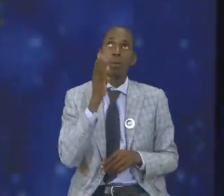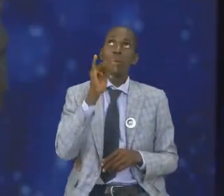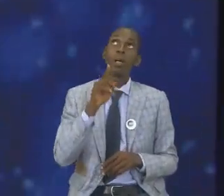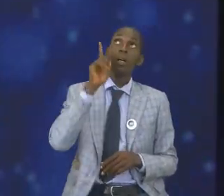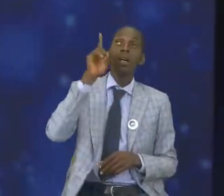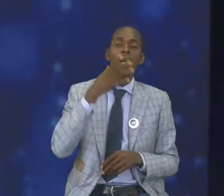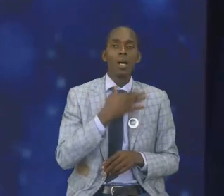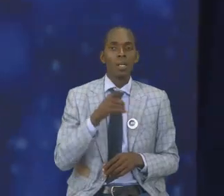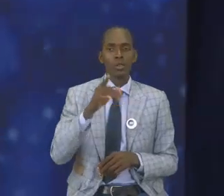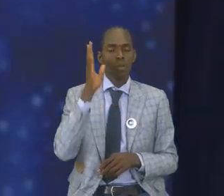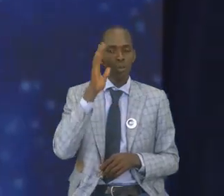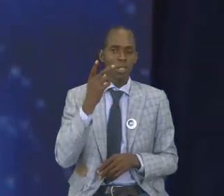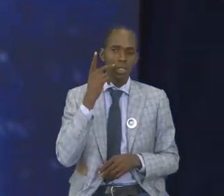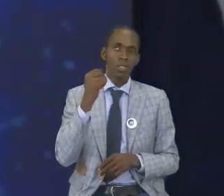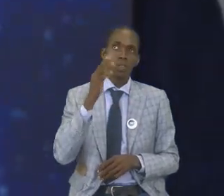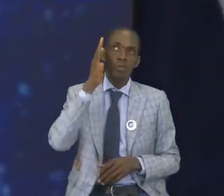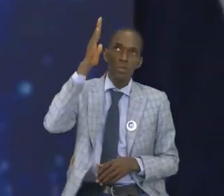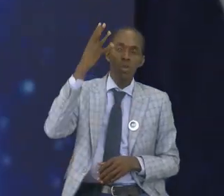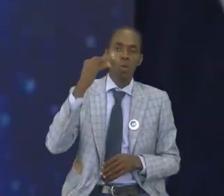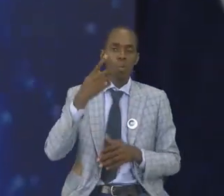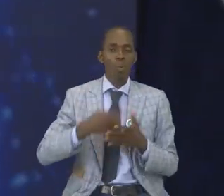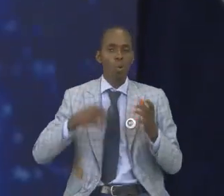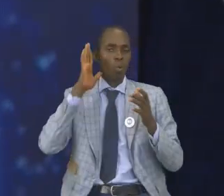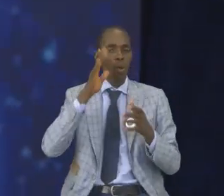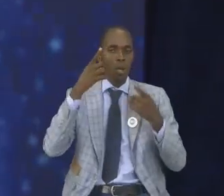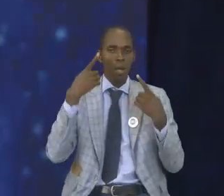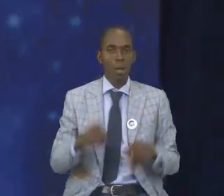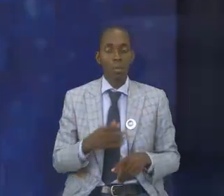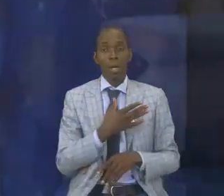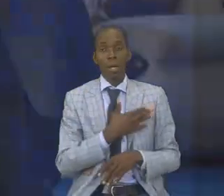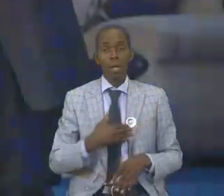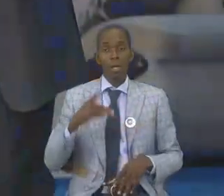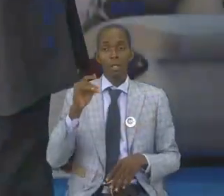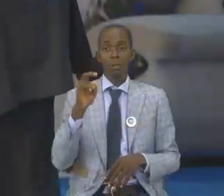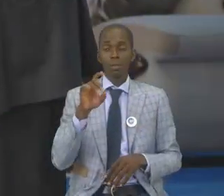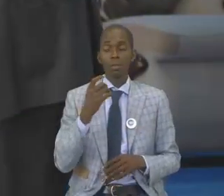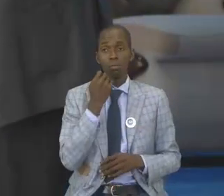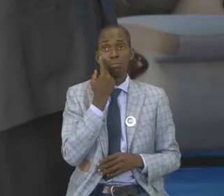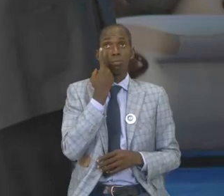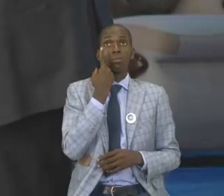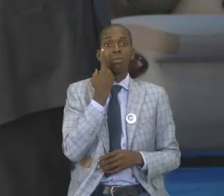future, what was happening. And then he woke up and said, afterwards,